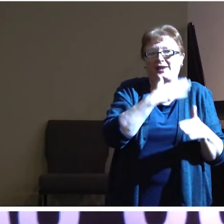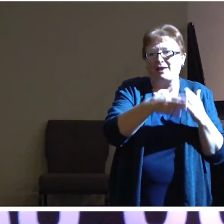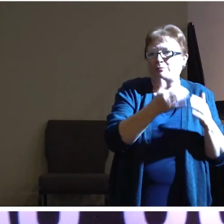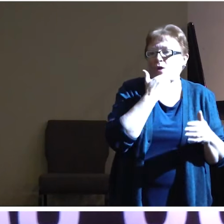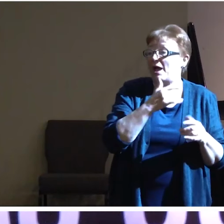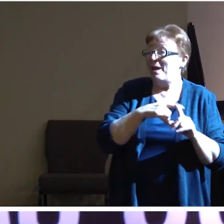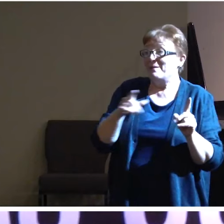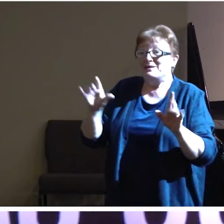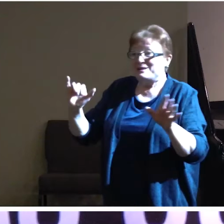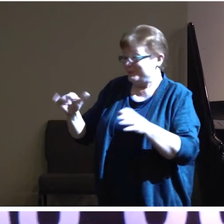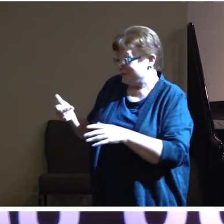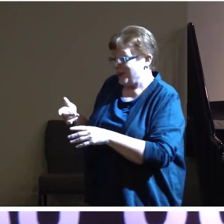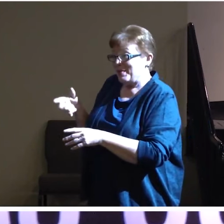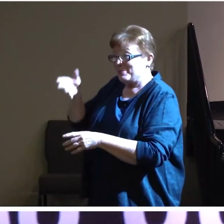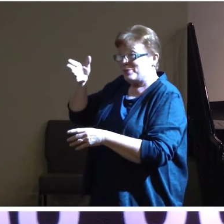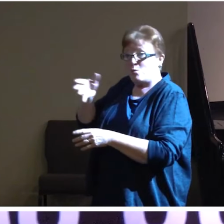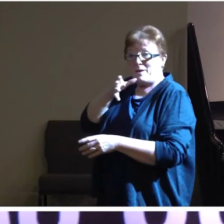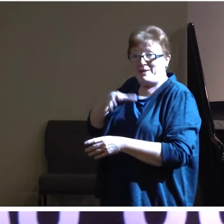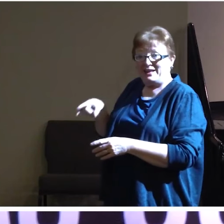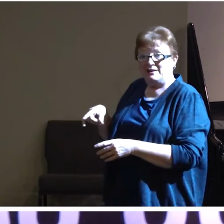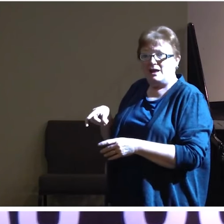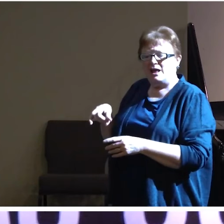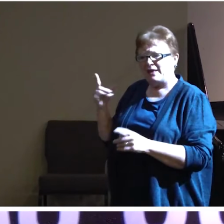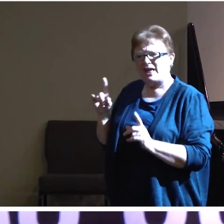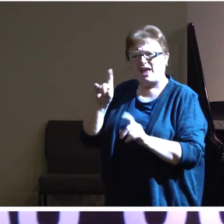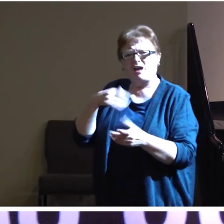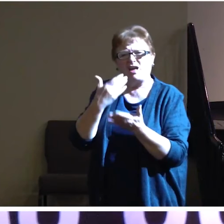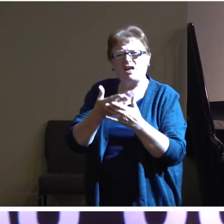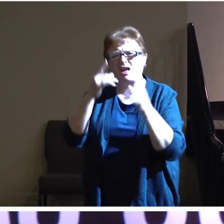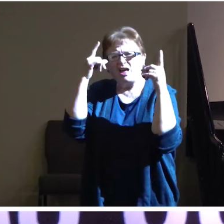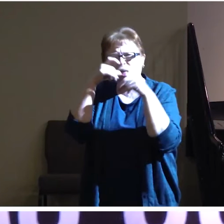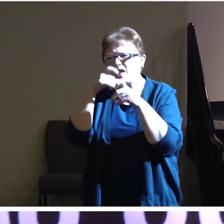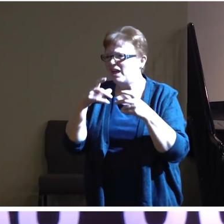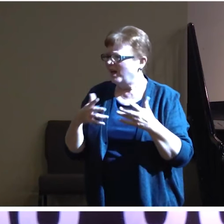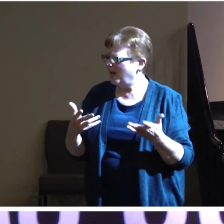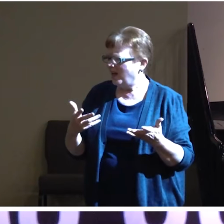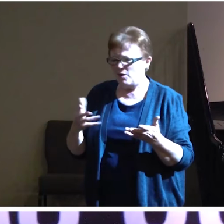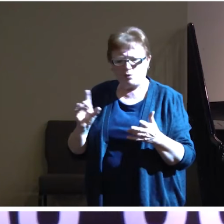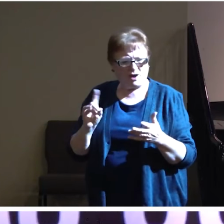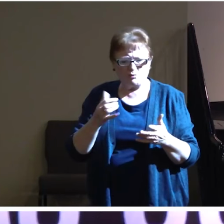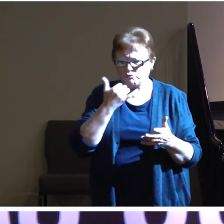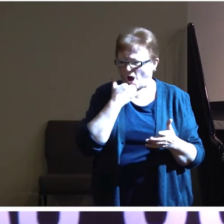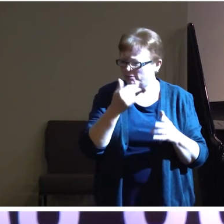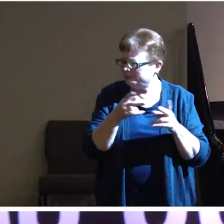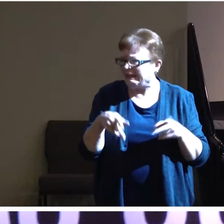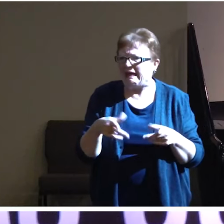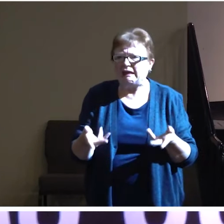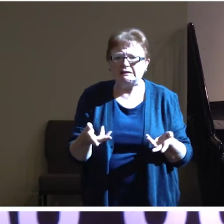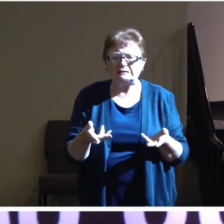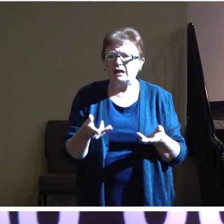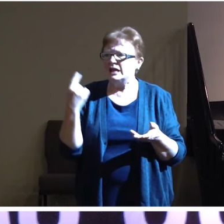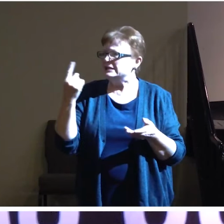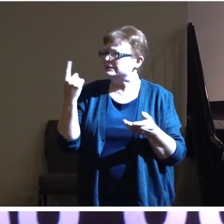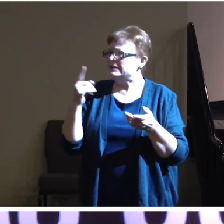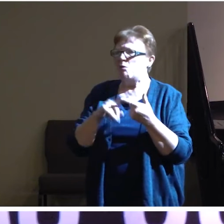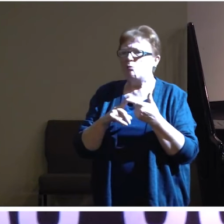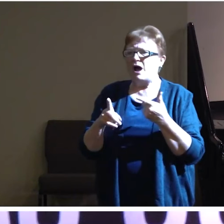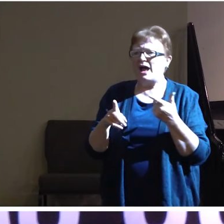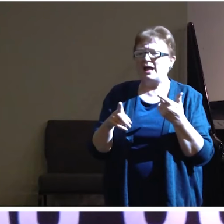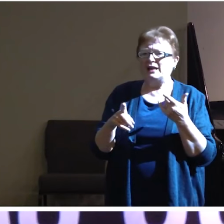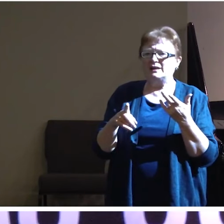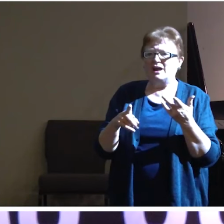This was a theory that the authorities started to spread. Did we go to the wrong tomb? Did someone mix magic mushrooms in